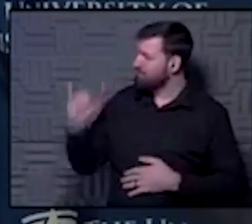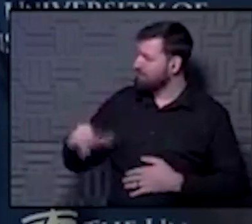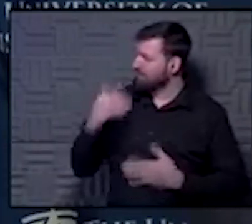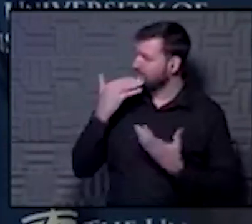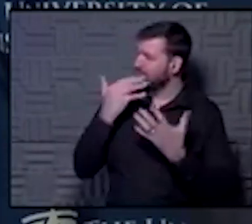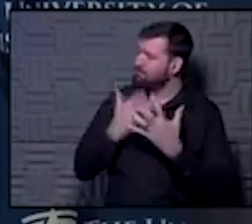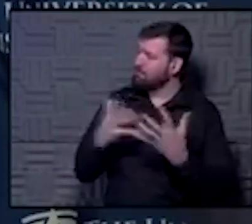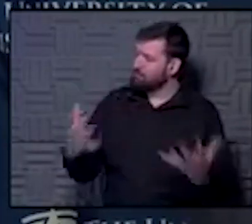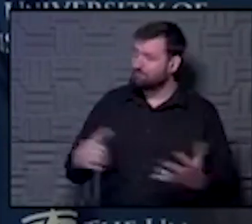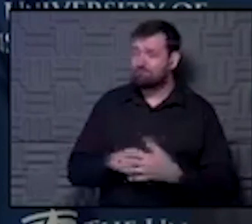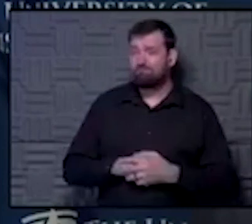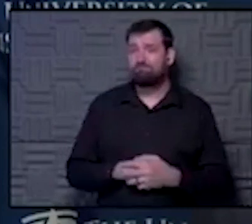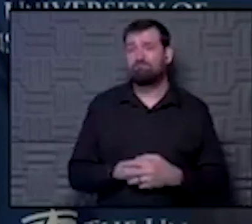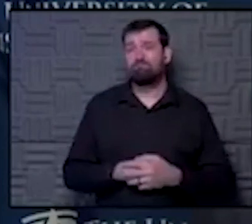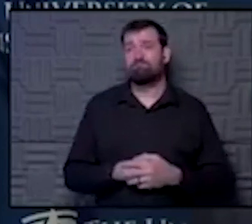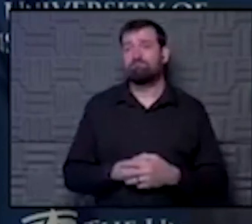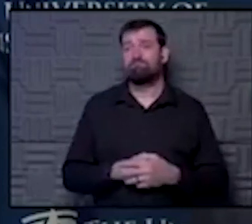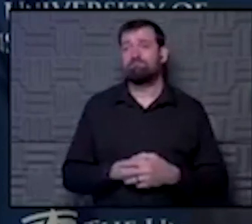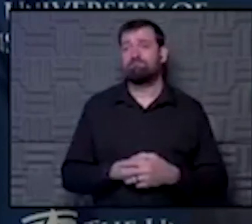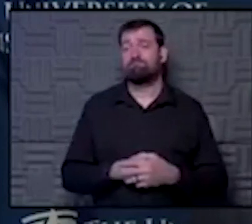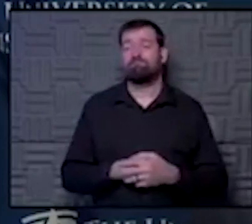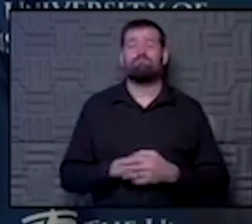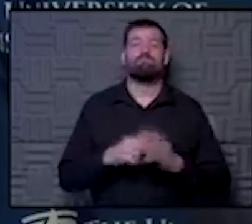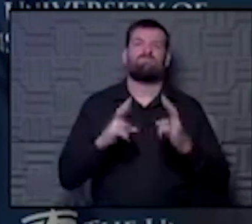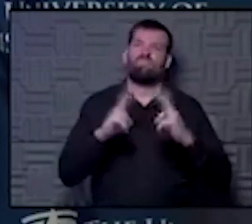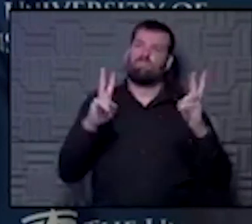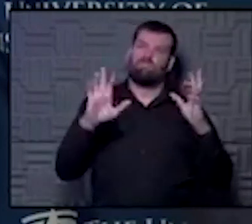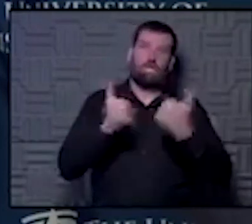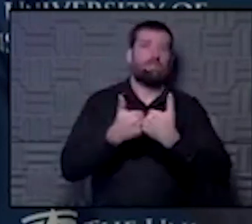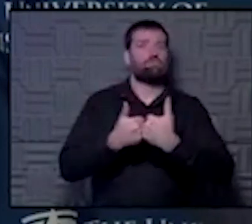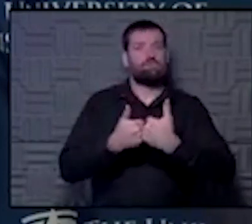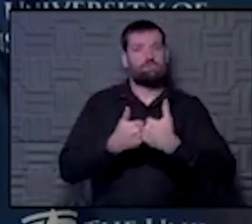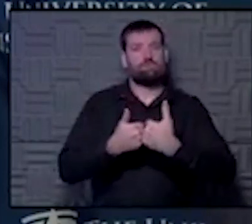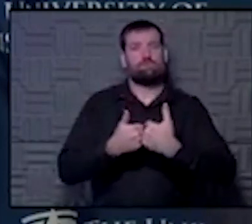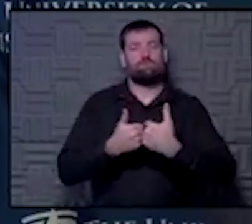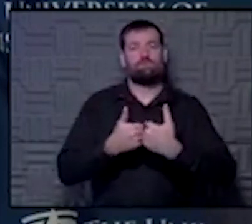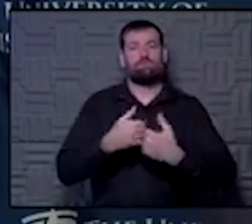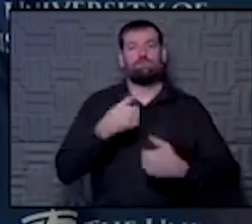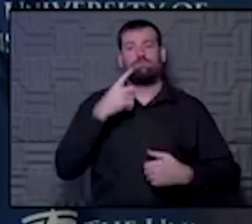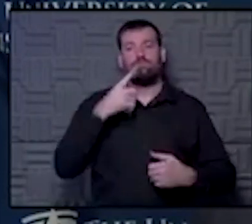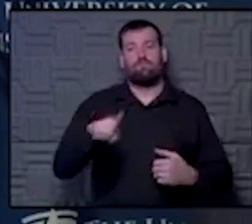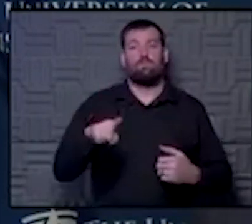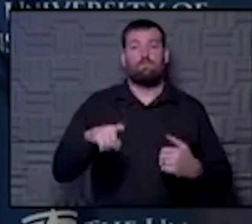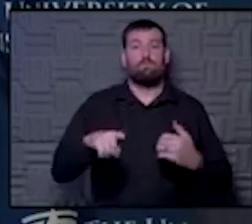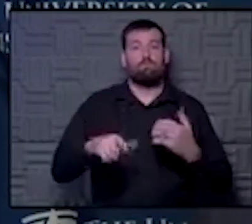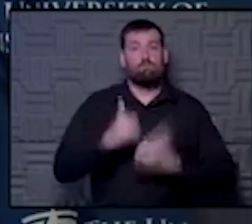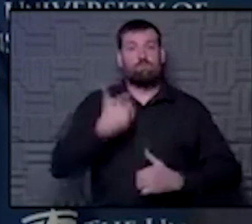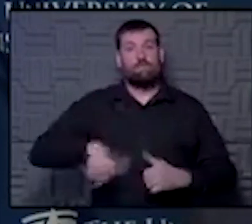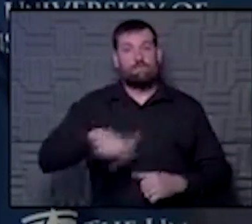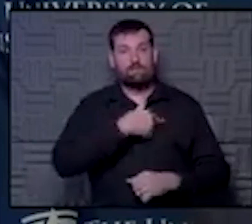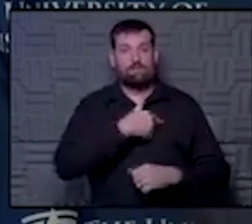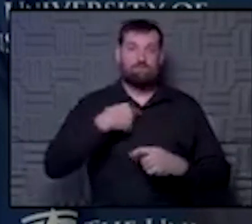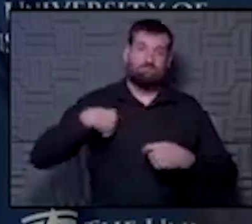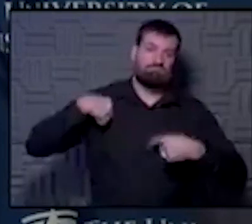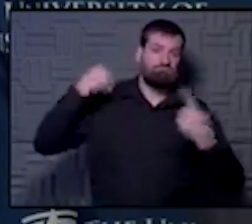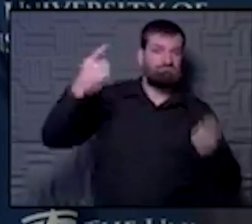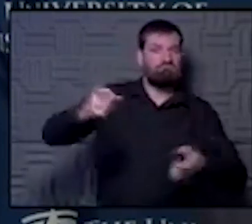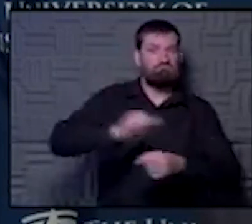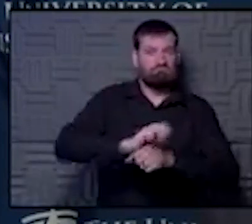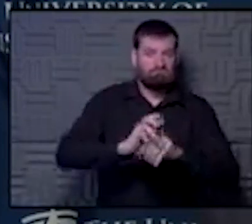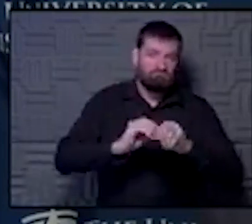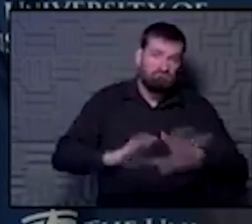very much. And it's been a very challenging for most of us, since the pandemic